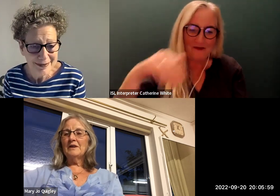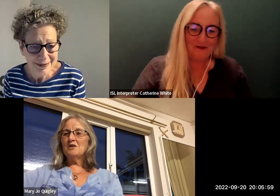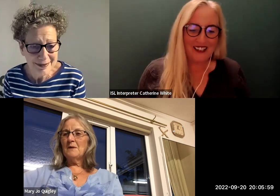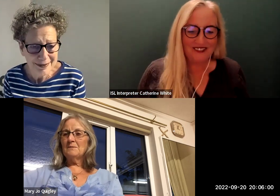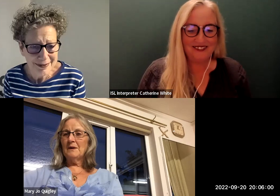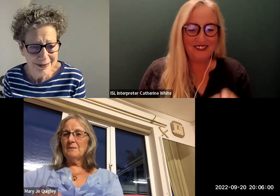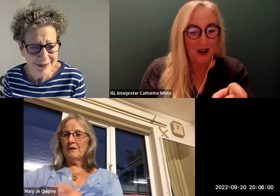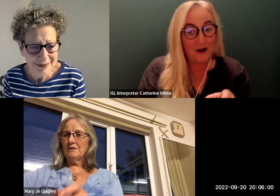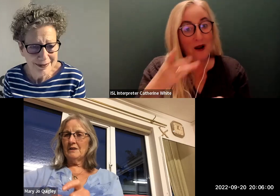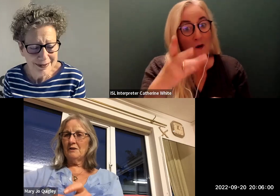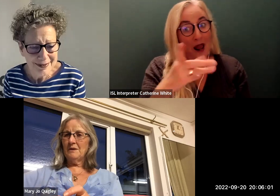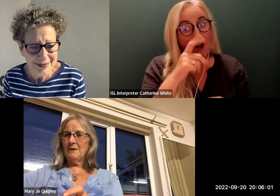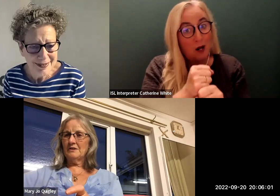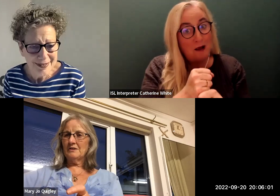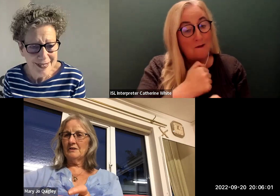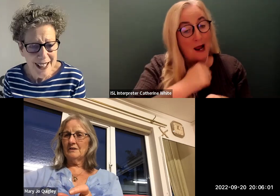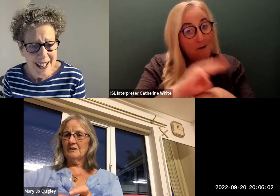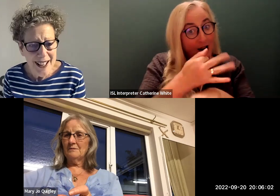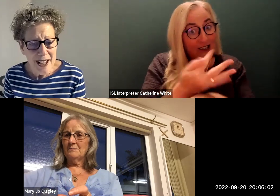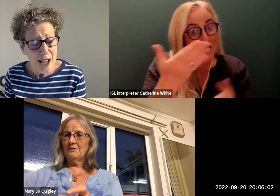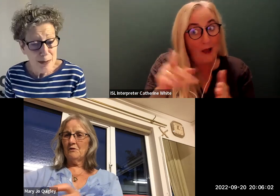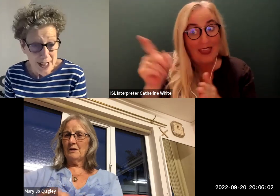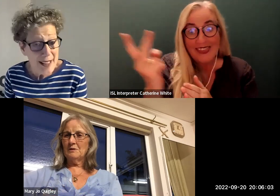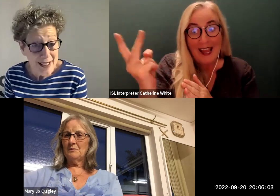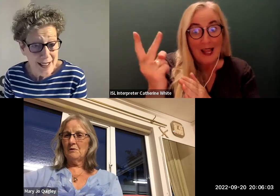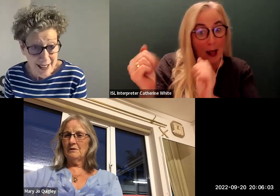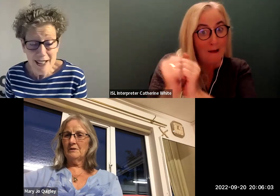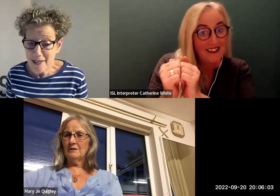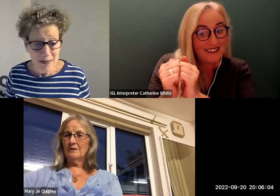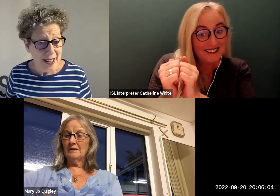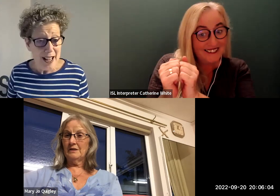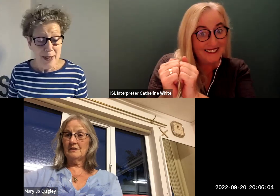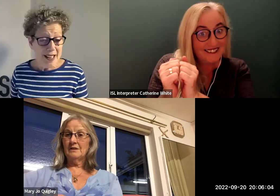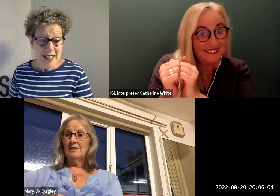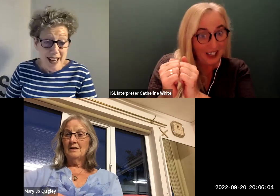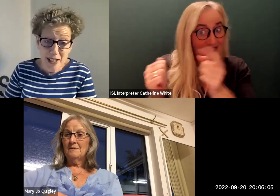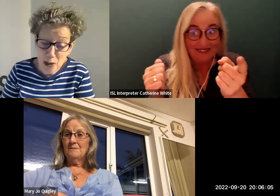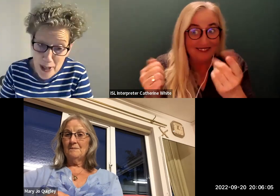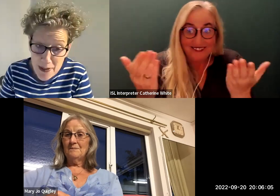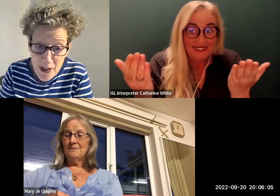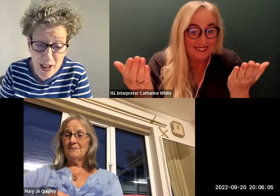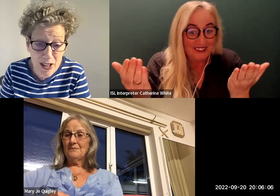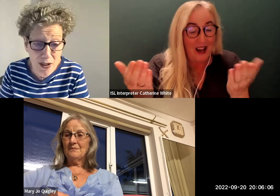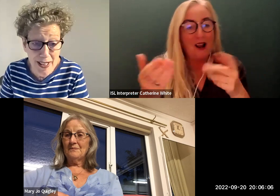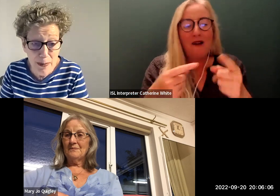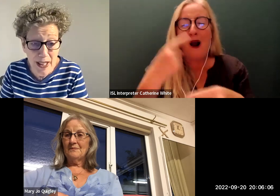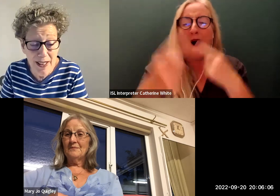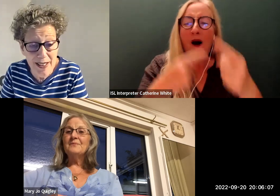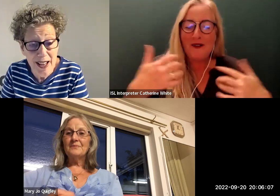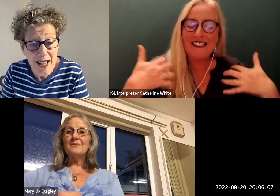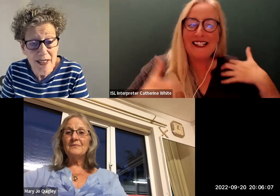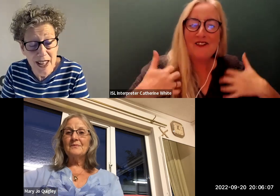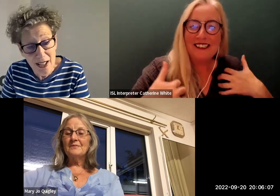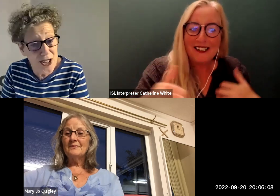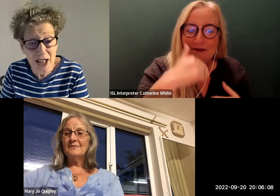Will I talk about my parents and how they met before I Yeah, was born? I Yes. mean, it's always very, very interesting